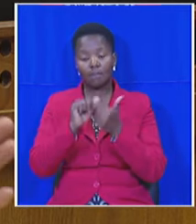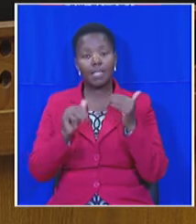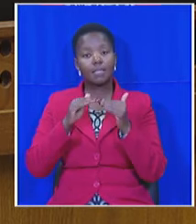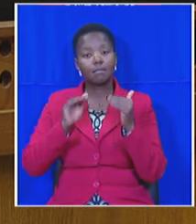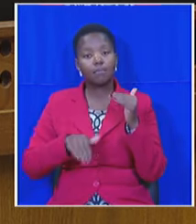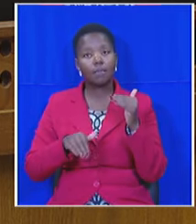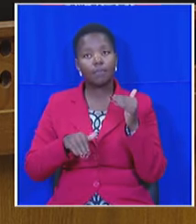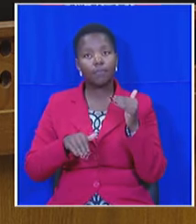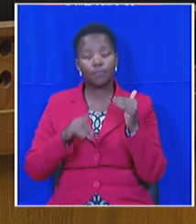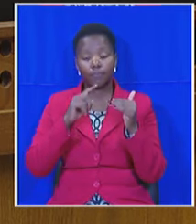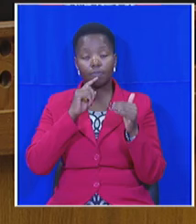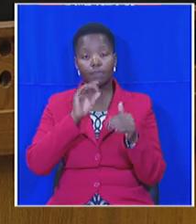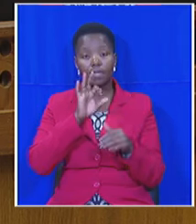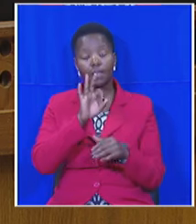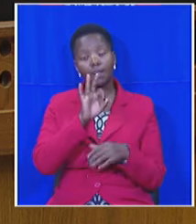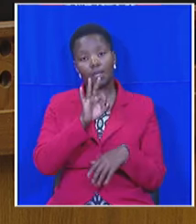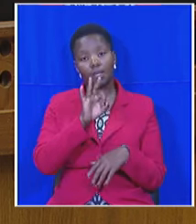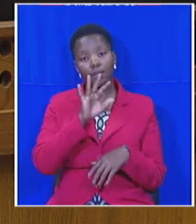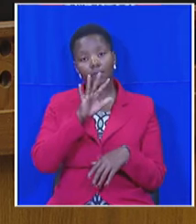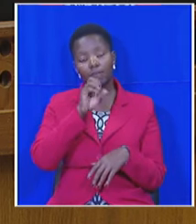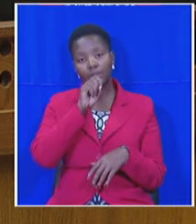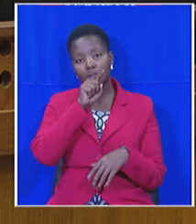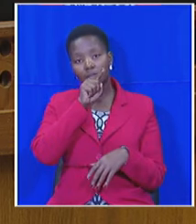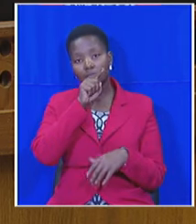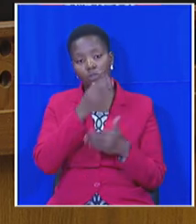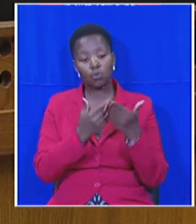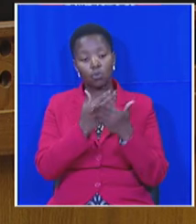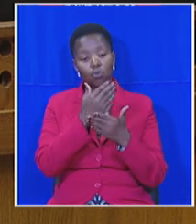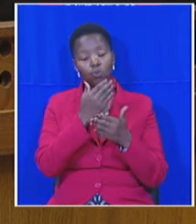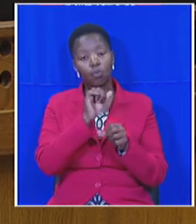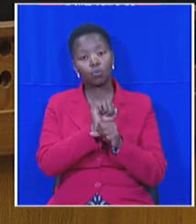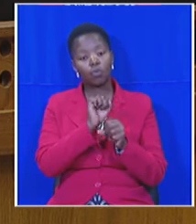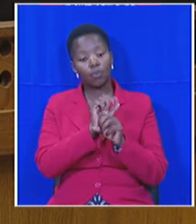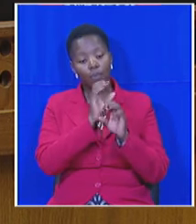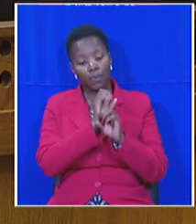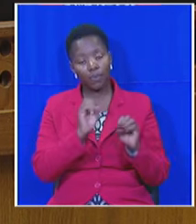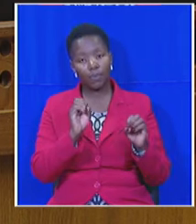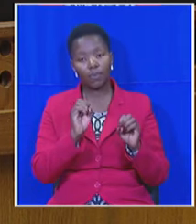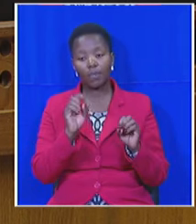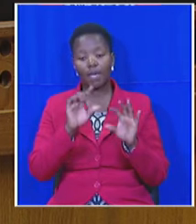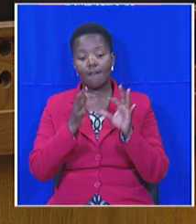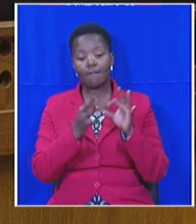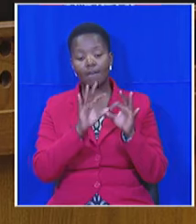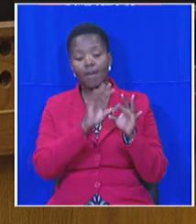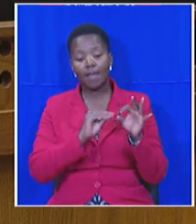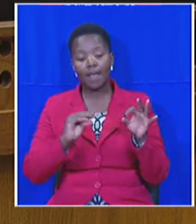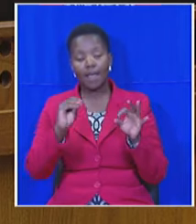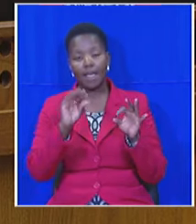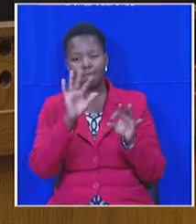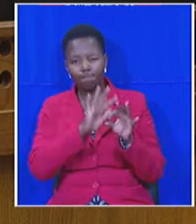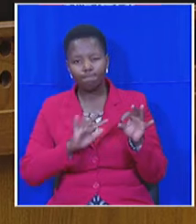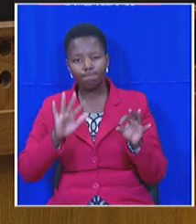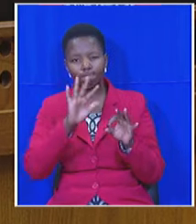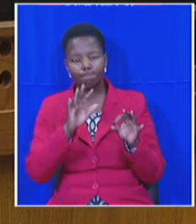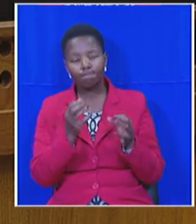if you multiply those 350,000 new jobless people by 5 dependents each, which is a conservative estimate, you have the